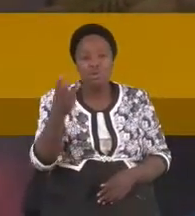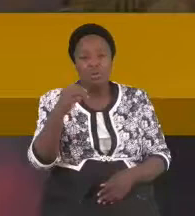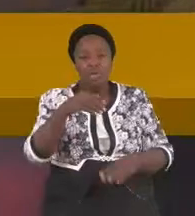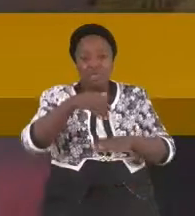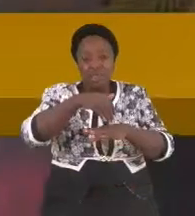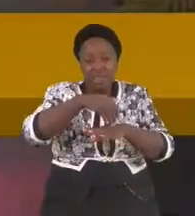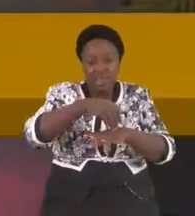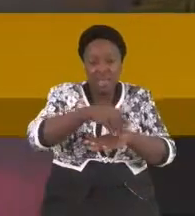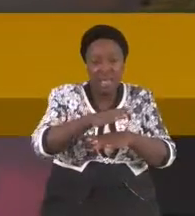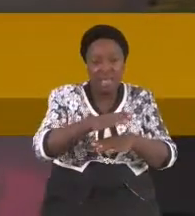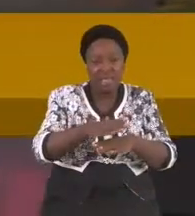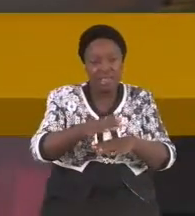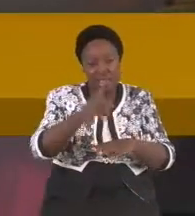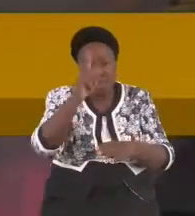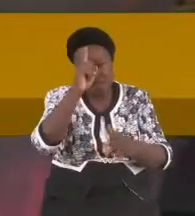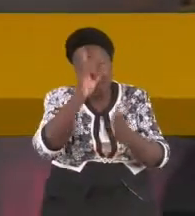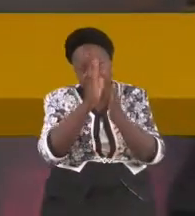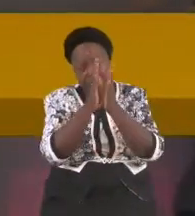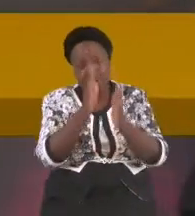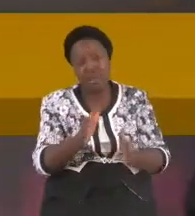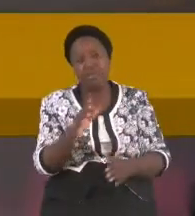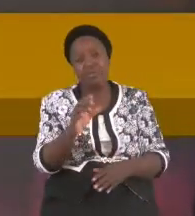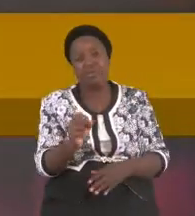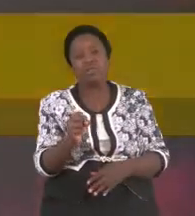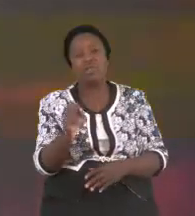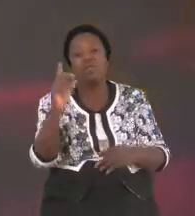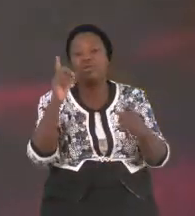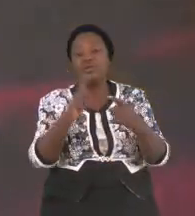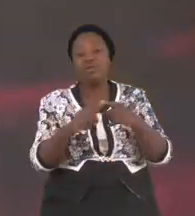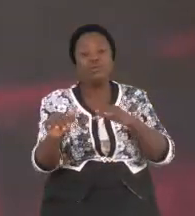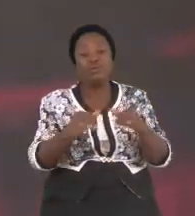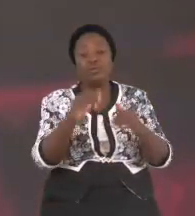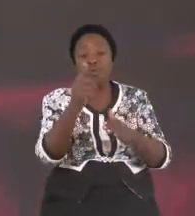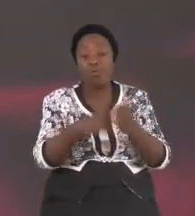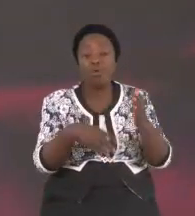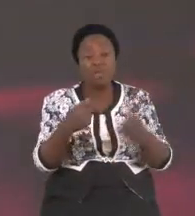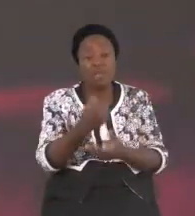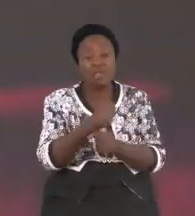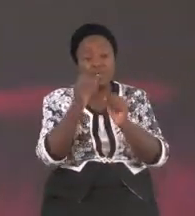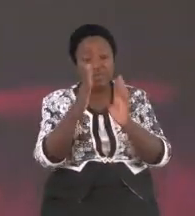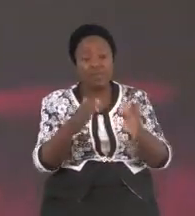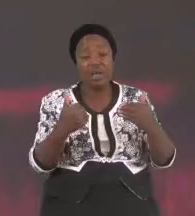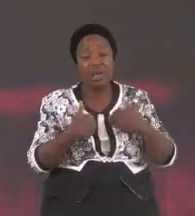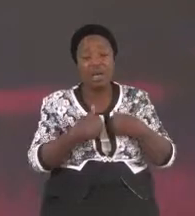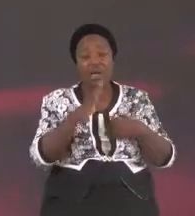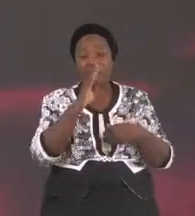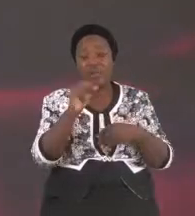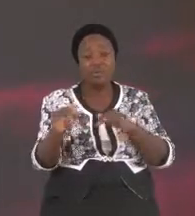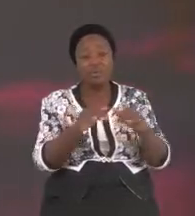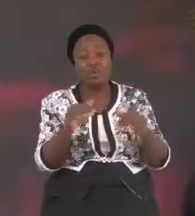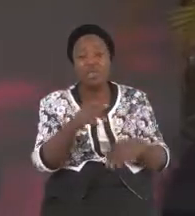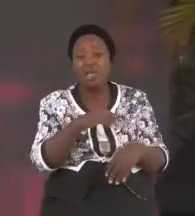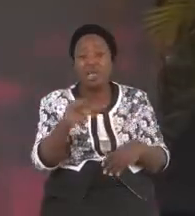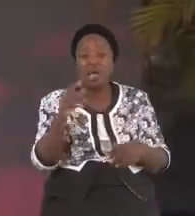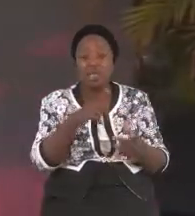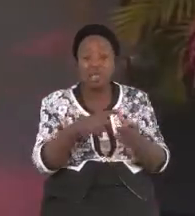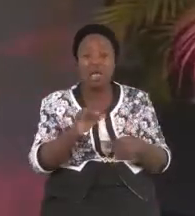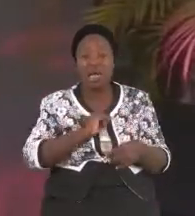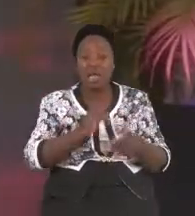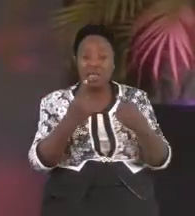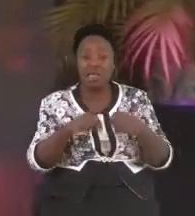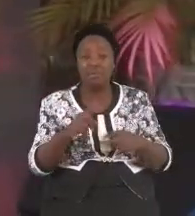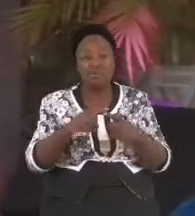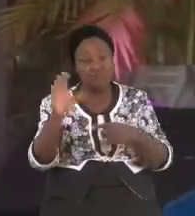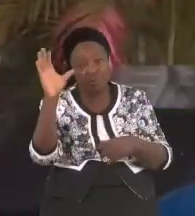sent saints to do what the Savior had been doing. I came to seek and to save